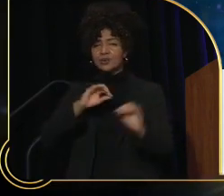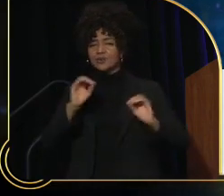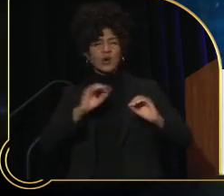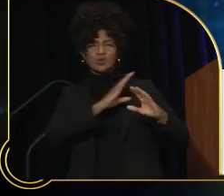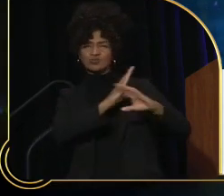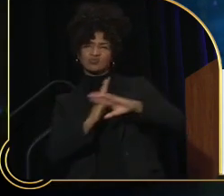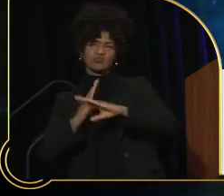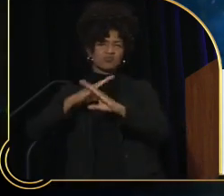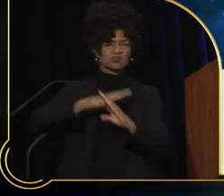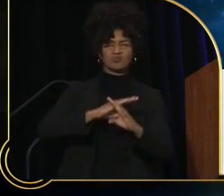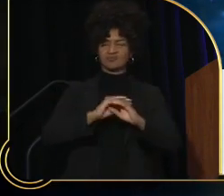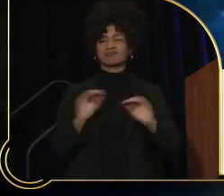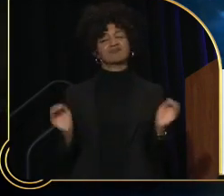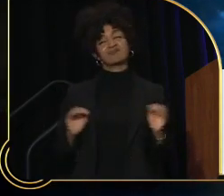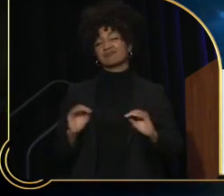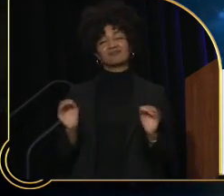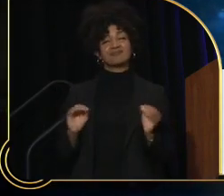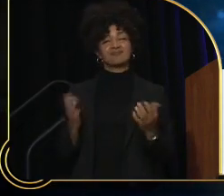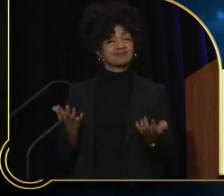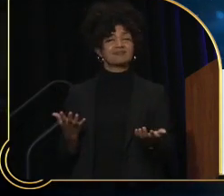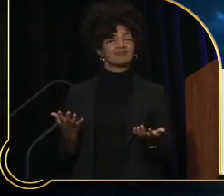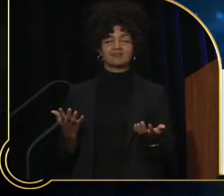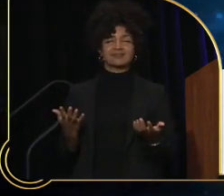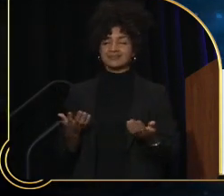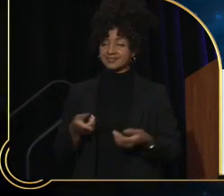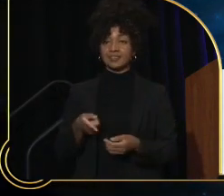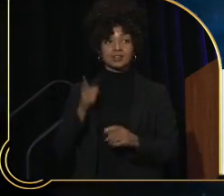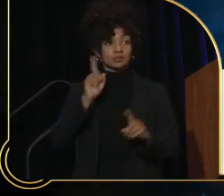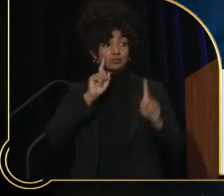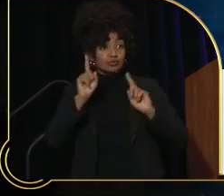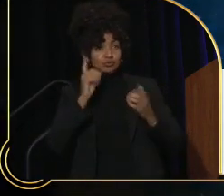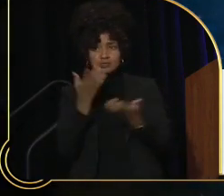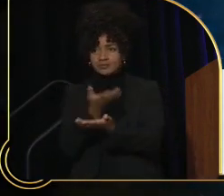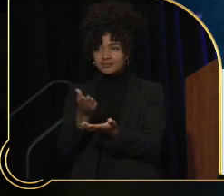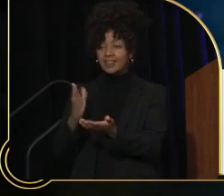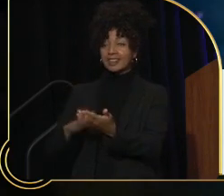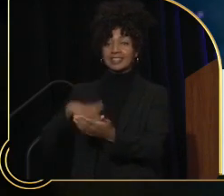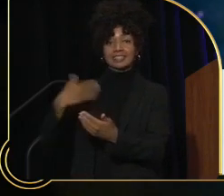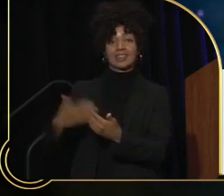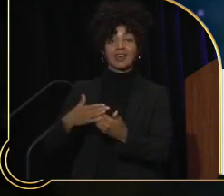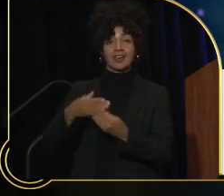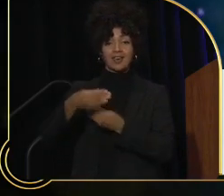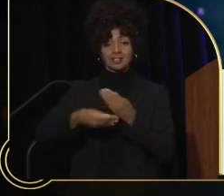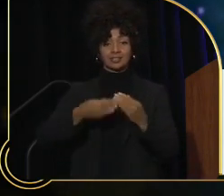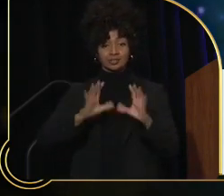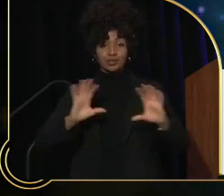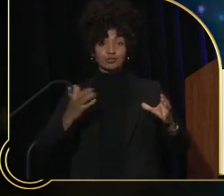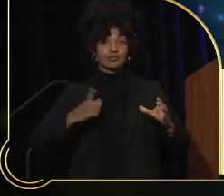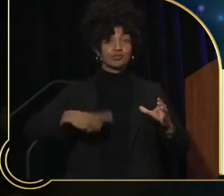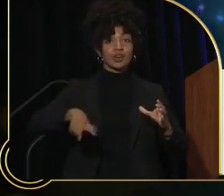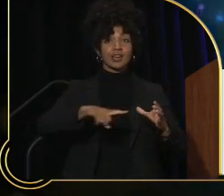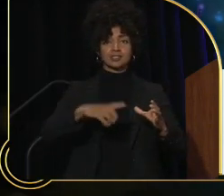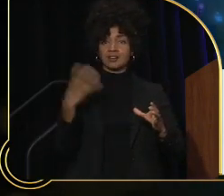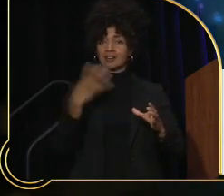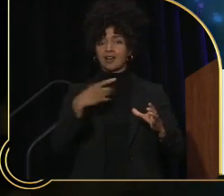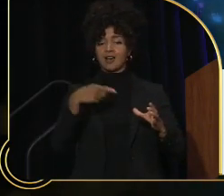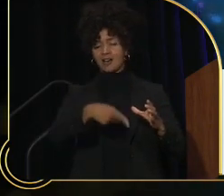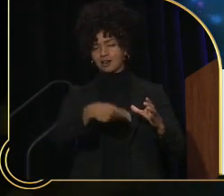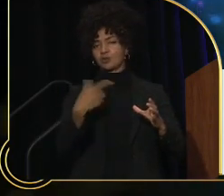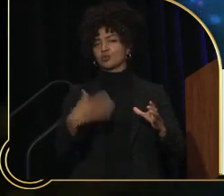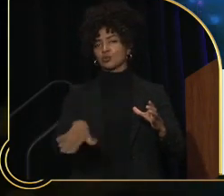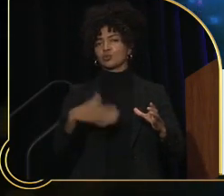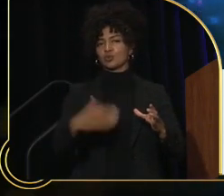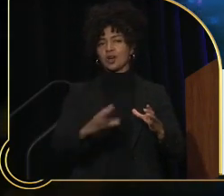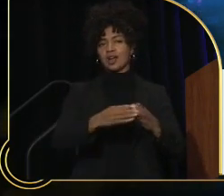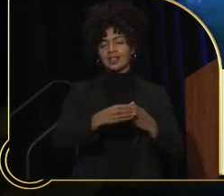nothing more or nothing to get in your way. Have you heard about the next generation? generation. You